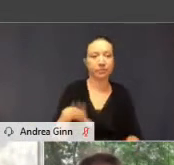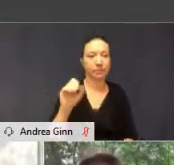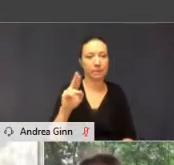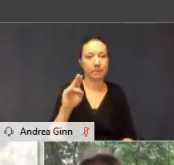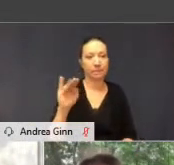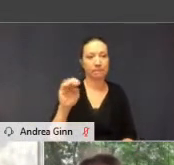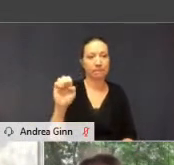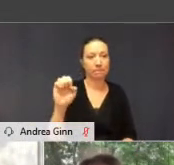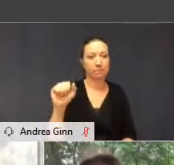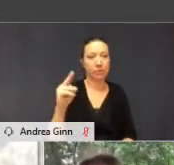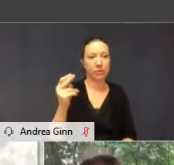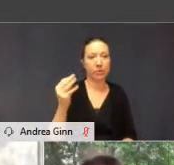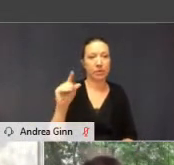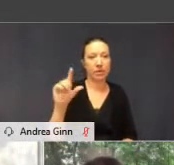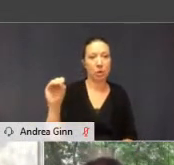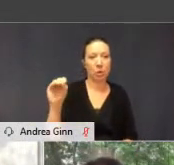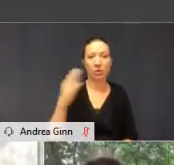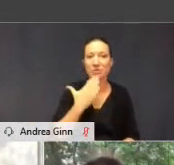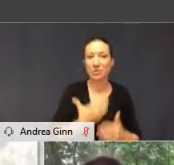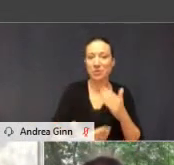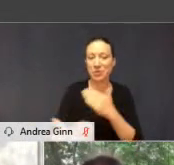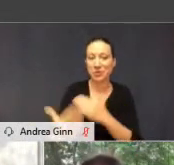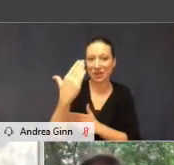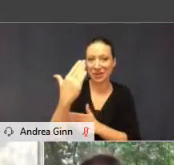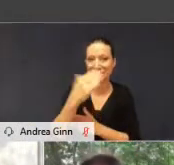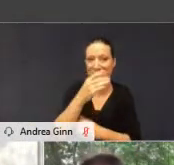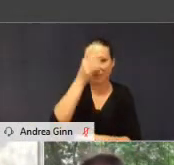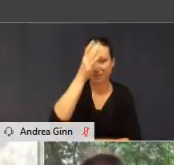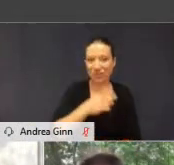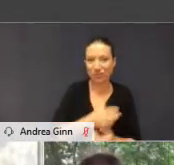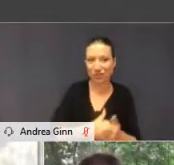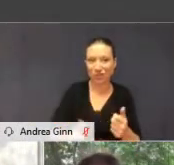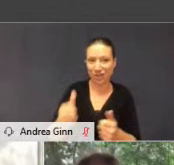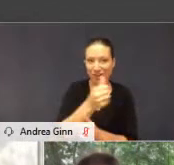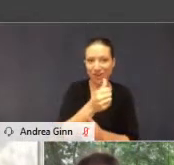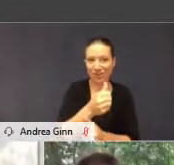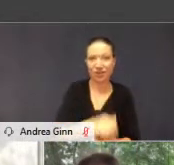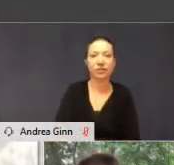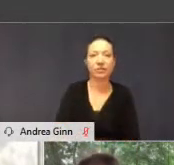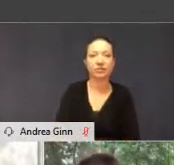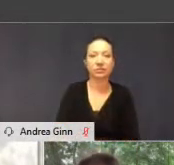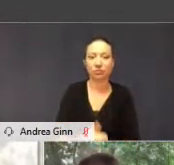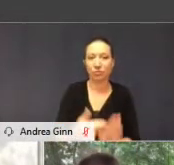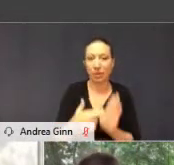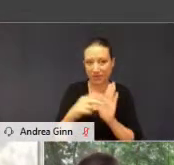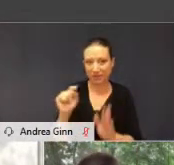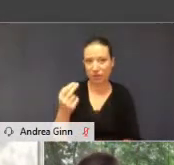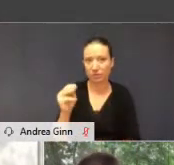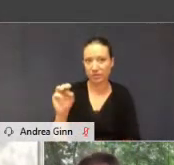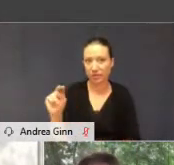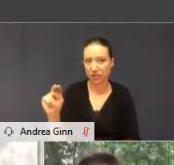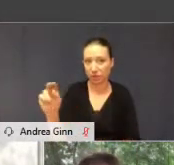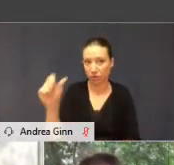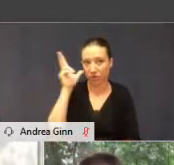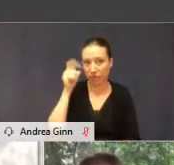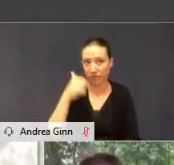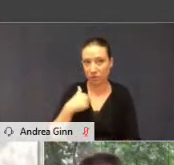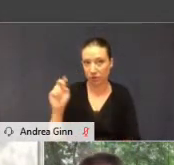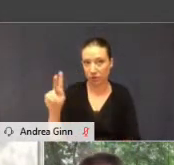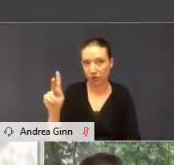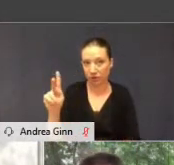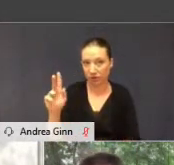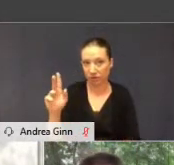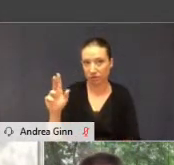Sure. Good morning, Mr. Chair, Representative Thompson. Can you hear me okay? Just want to double